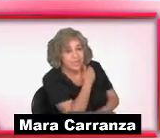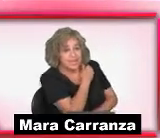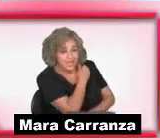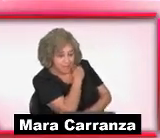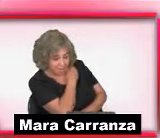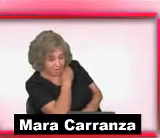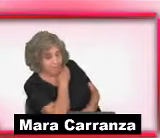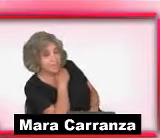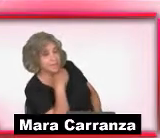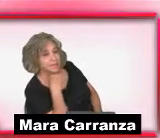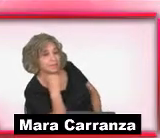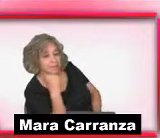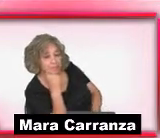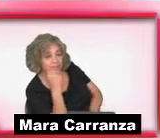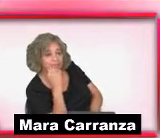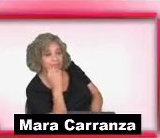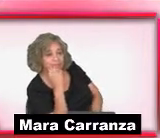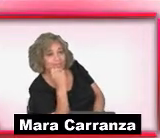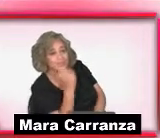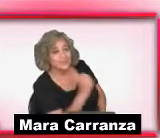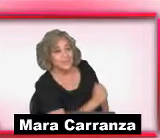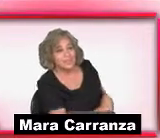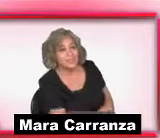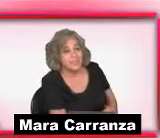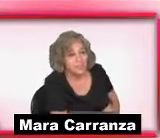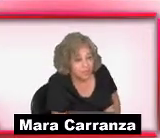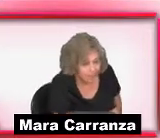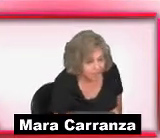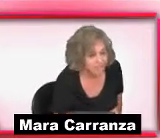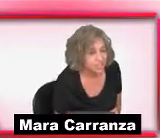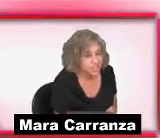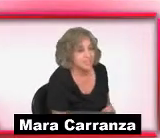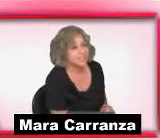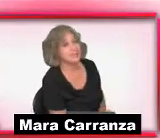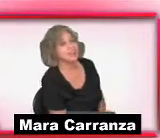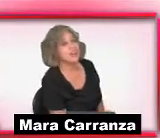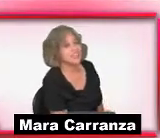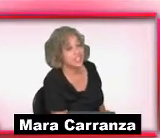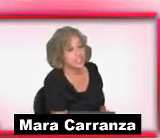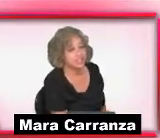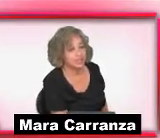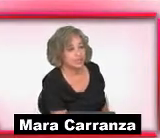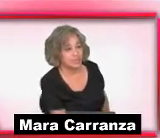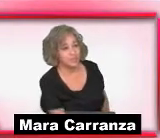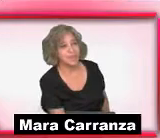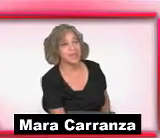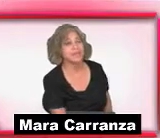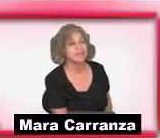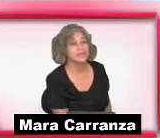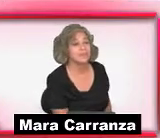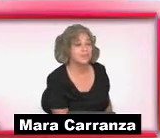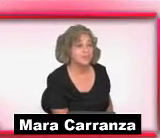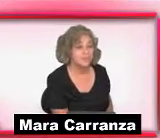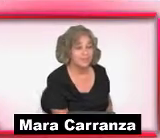people is not el pueblo, are not dumb. El pueblo está consciente y está the people are conscious of what's